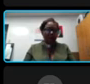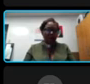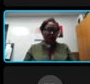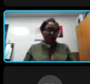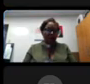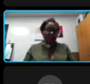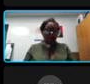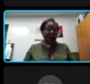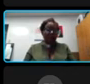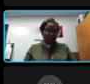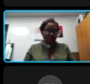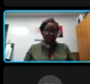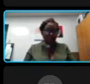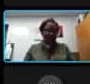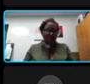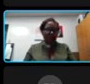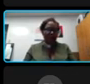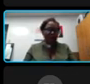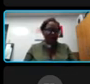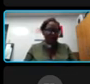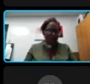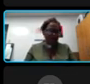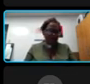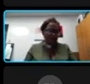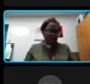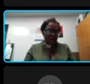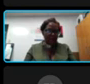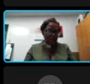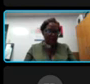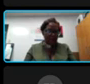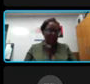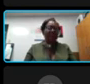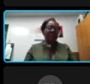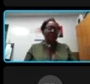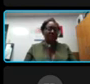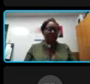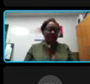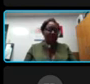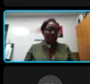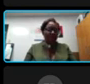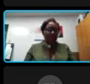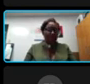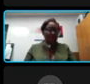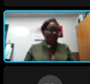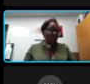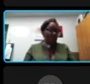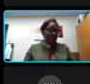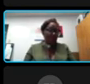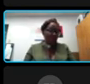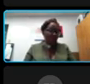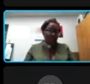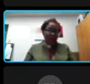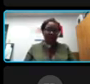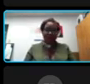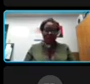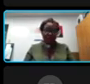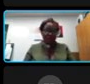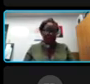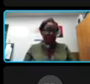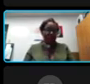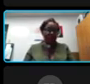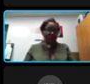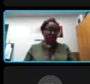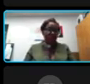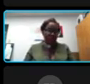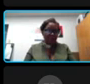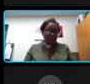school can be uploaded into a database. So that is the way that we can be notified. Other